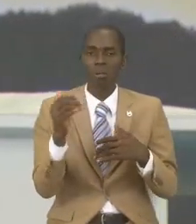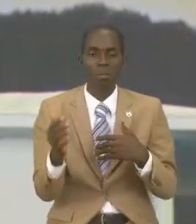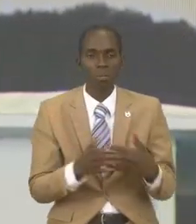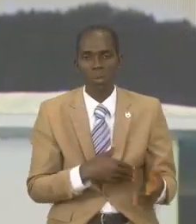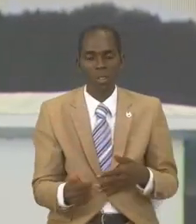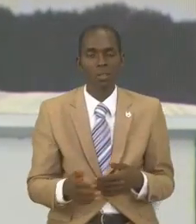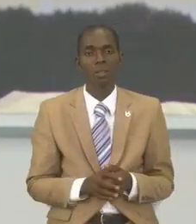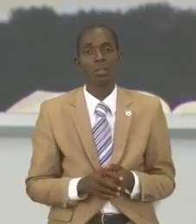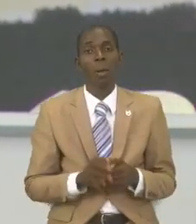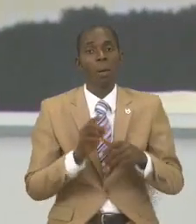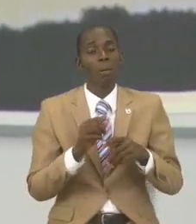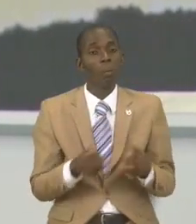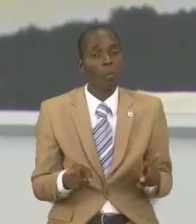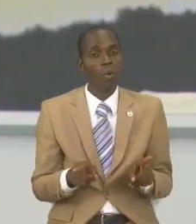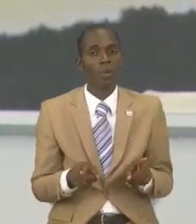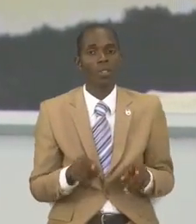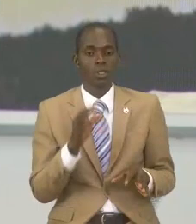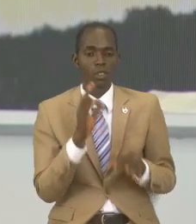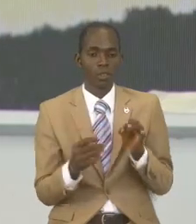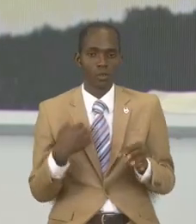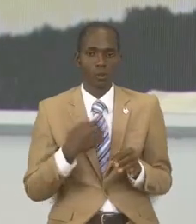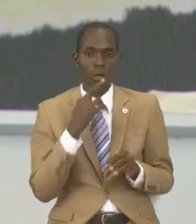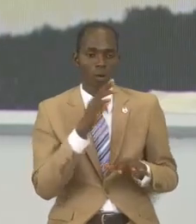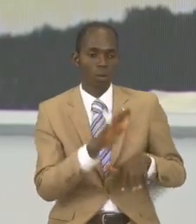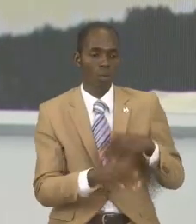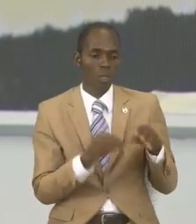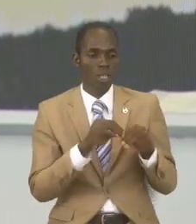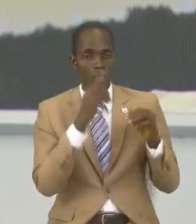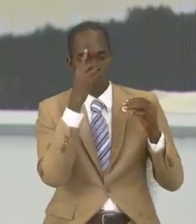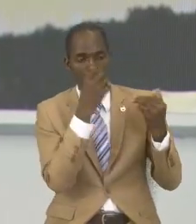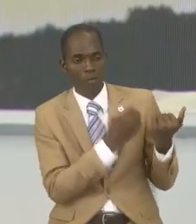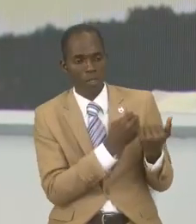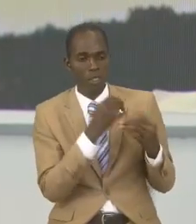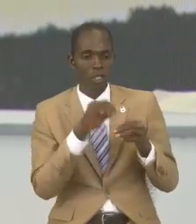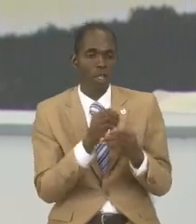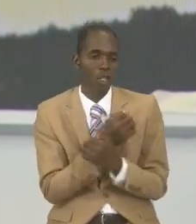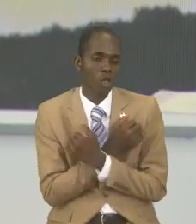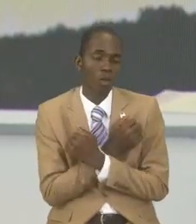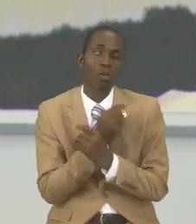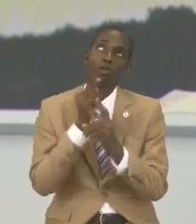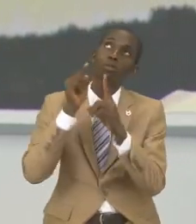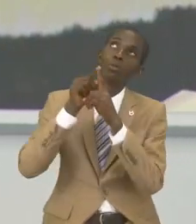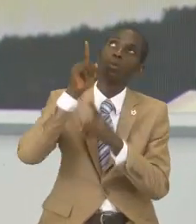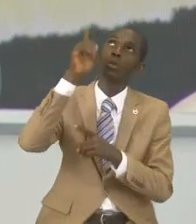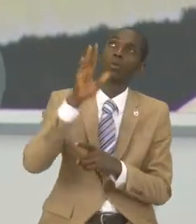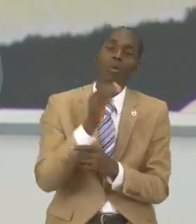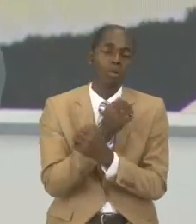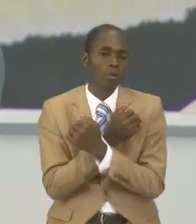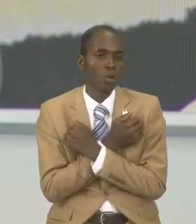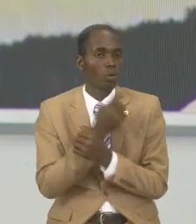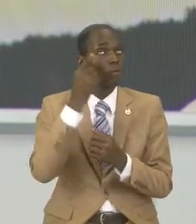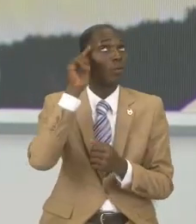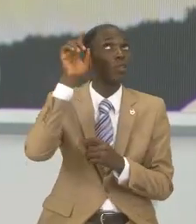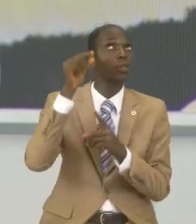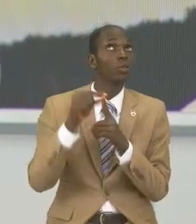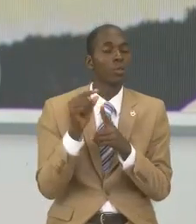walking by faith, we're walking in love, love towards God, love for his word, and